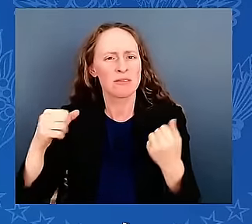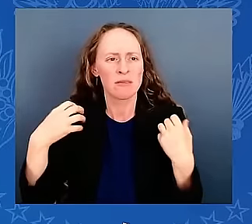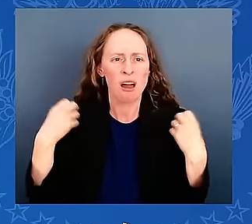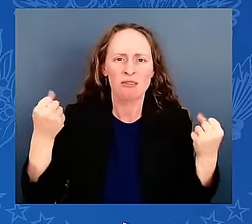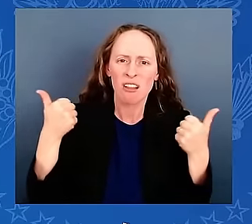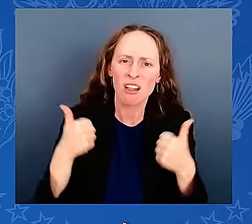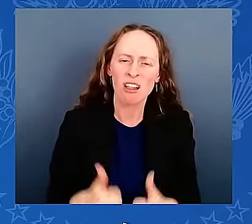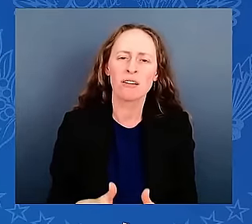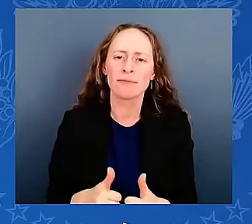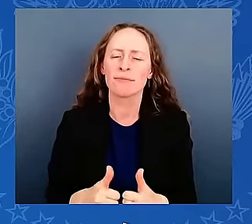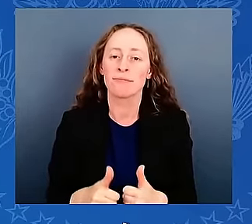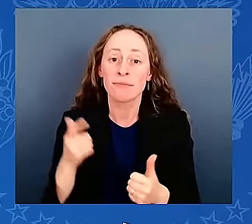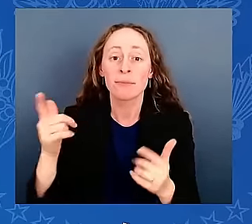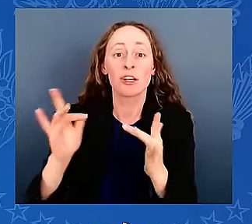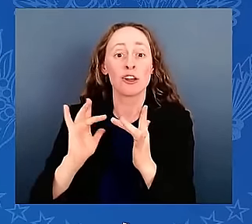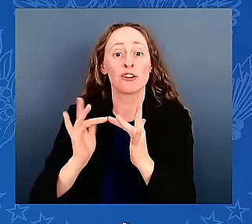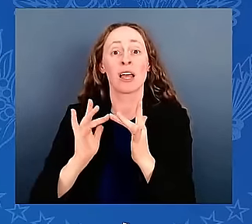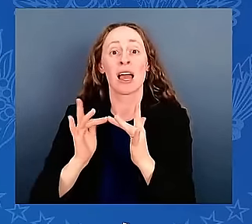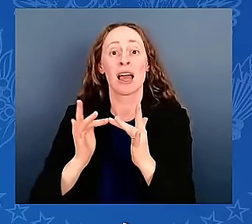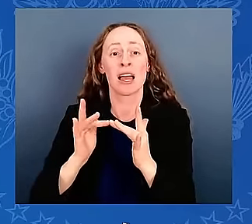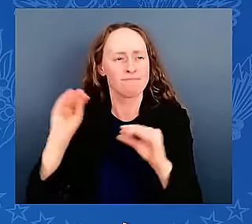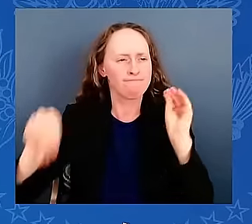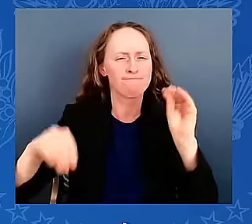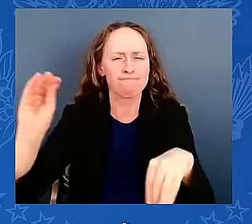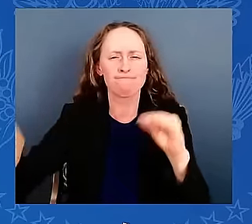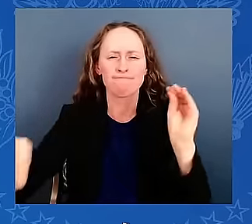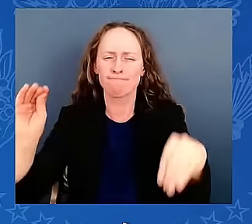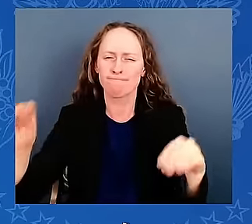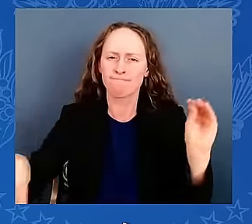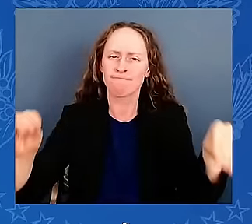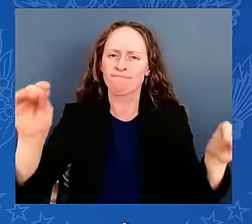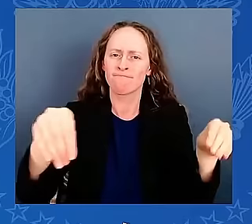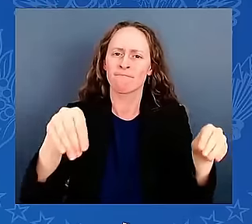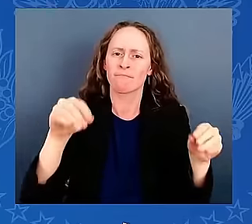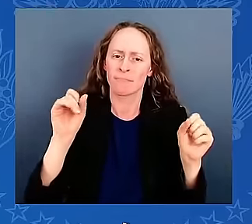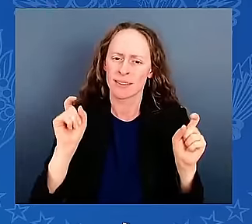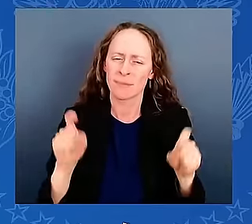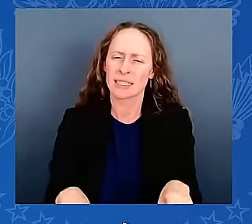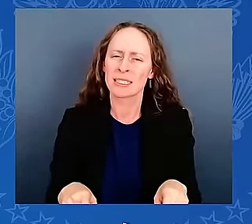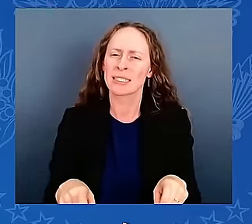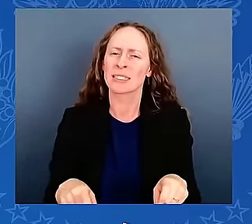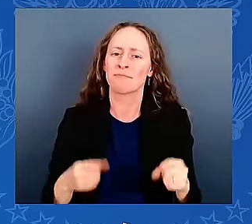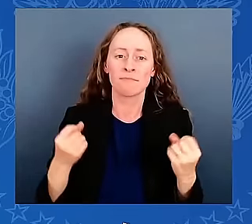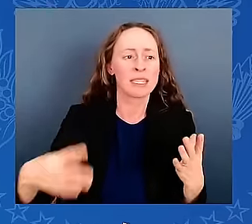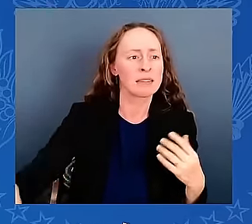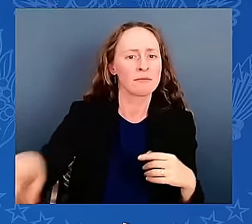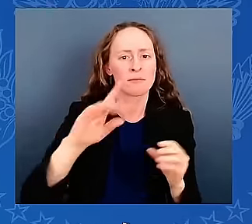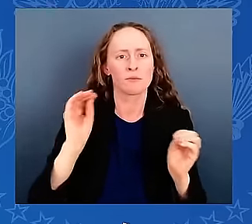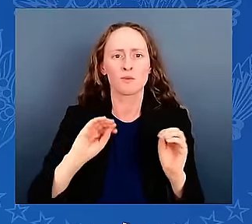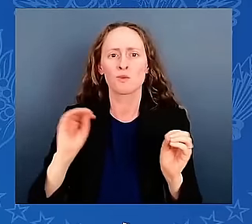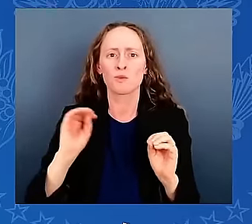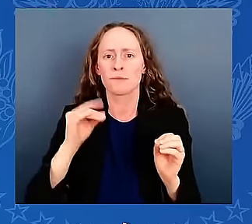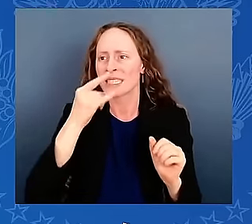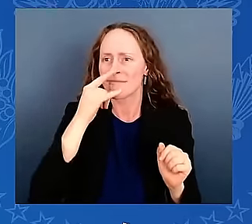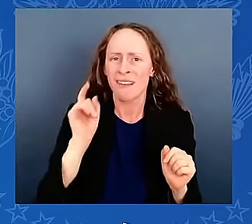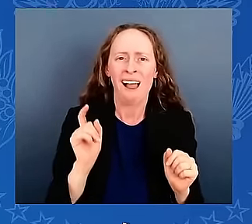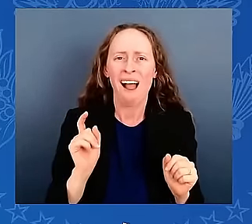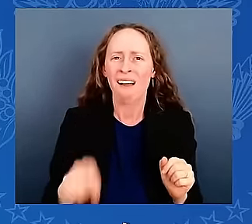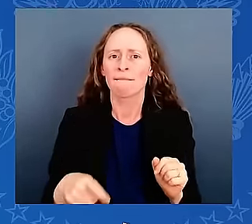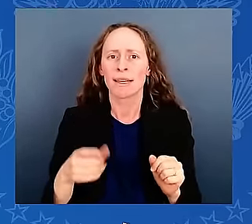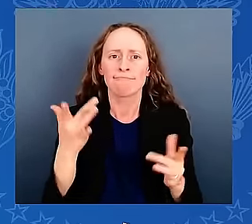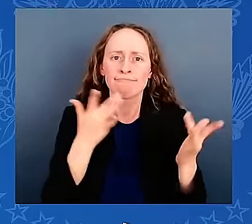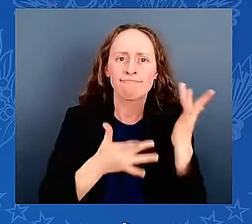have to sit out in the parking lot with their moms in front of a McDonald's so they can get online to do their homework.